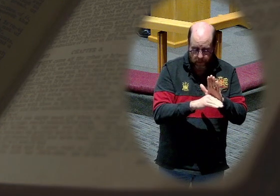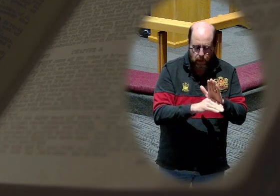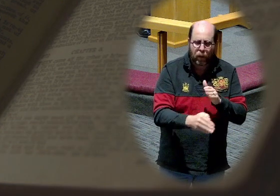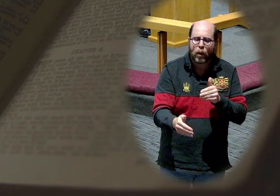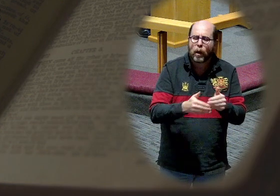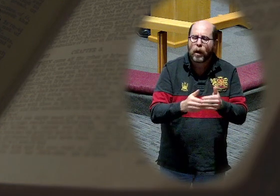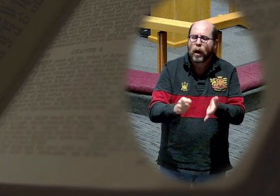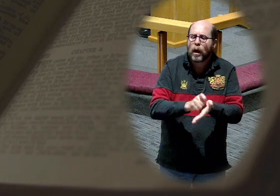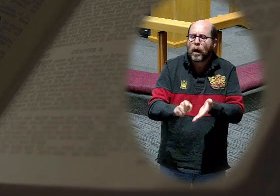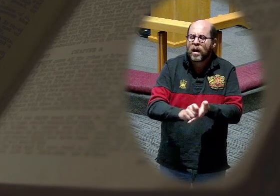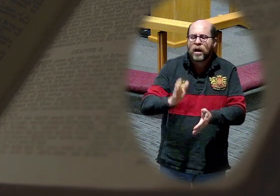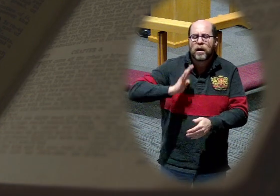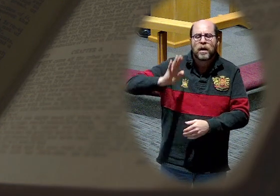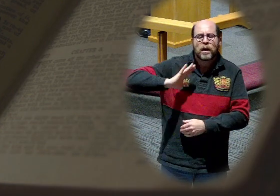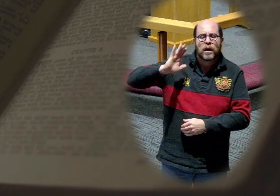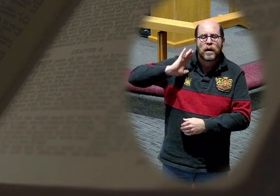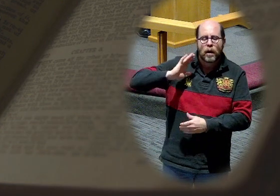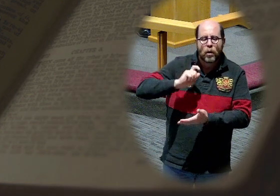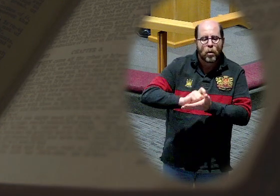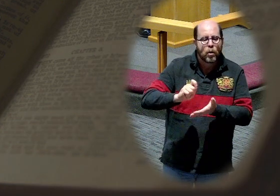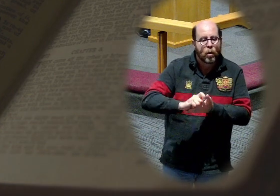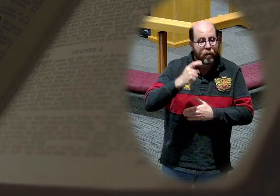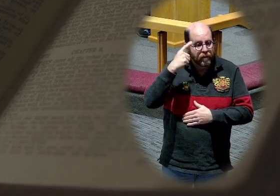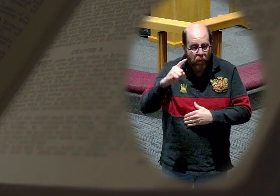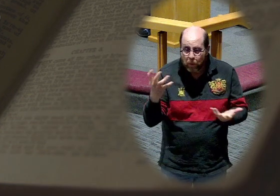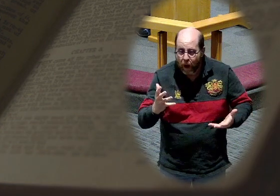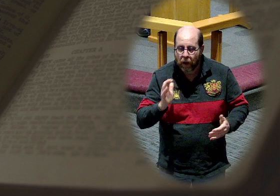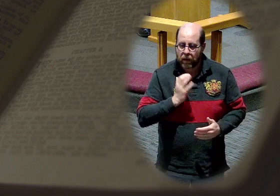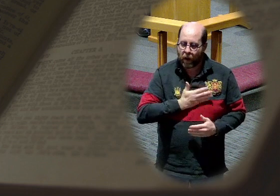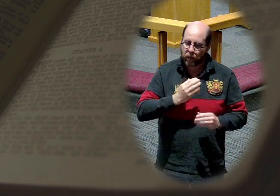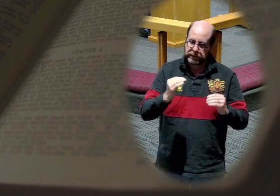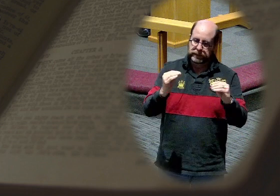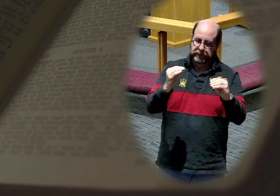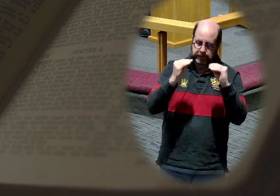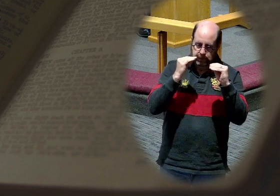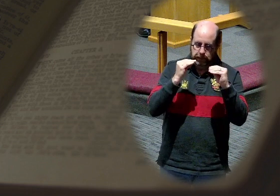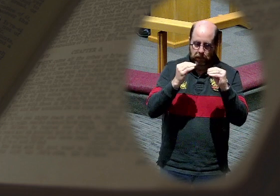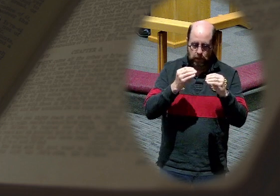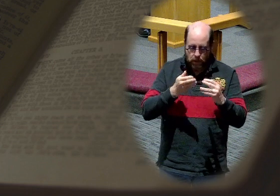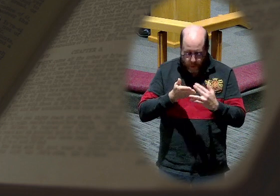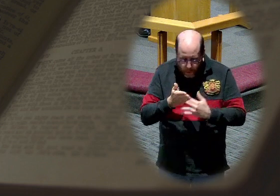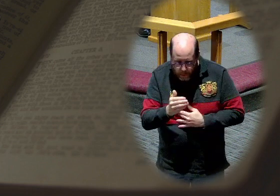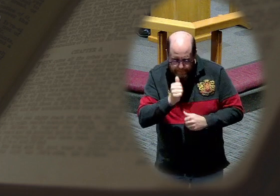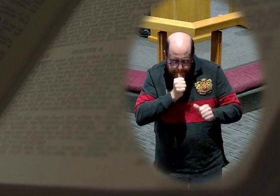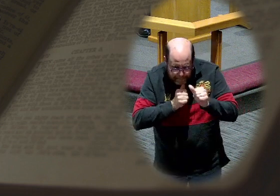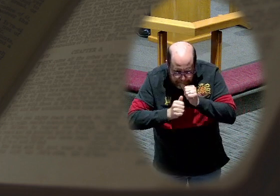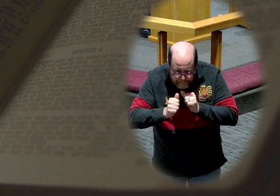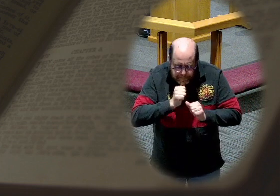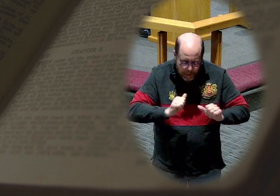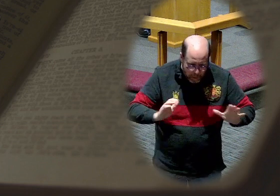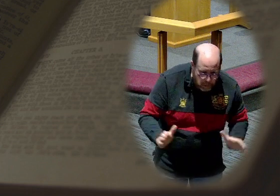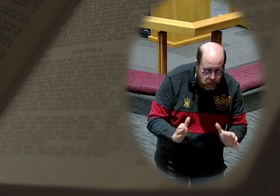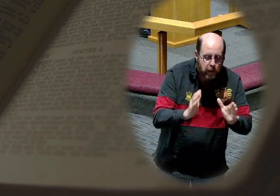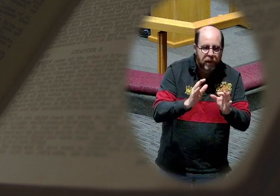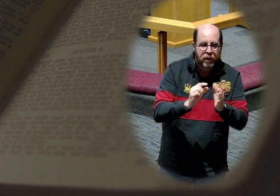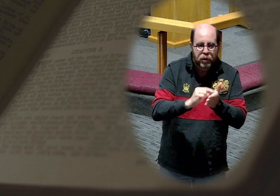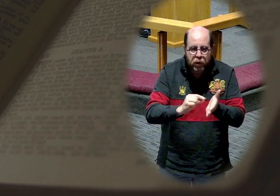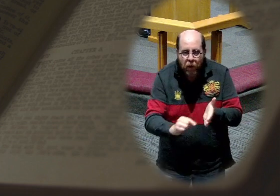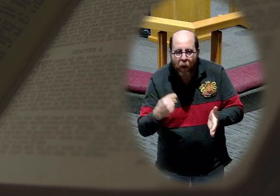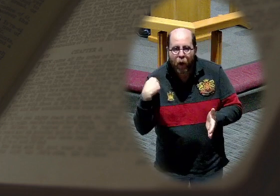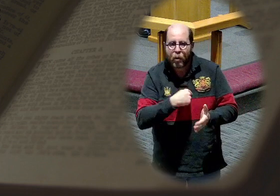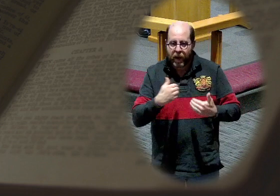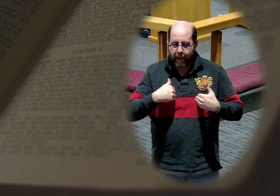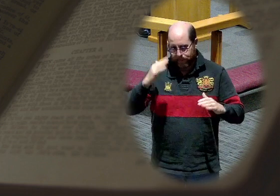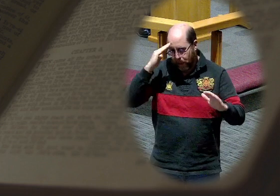Whatever was written in former days was written for our instruction, that through endurance and through the encouragement of the scriptures we might